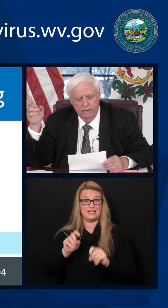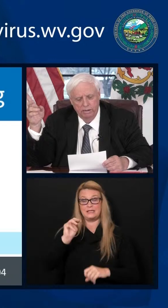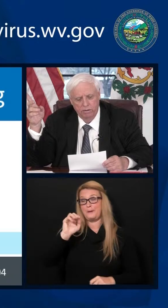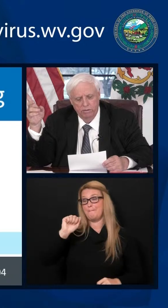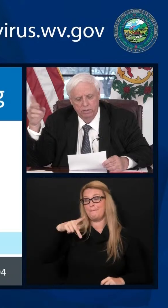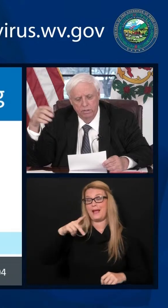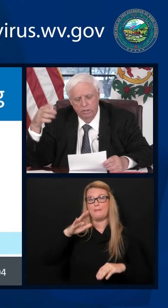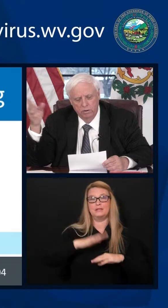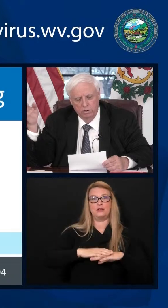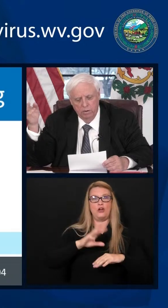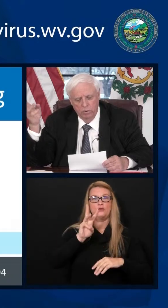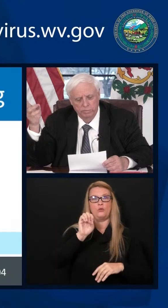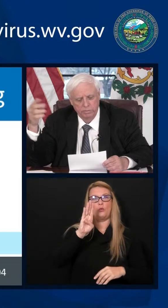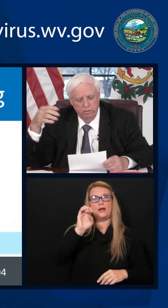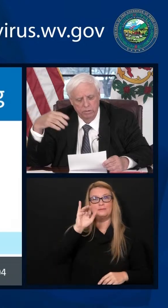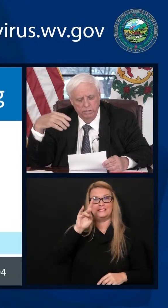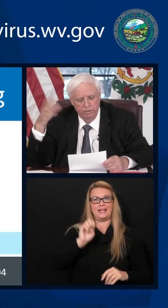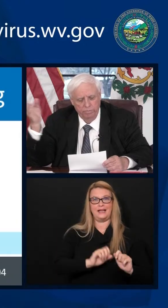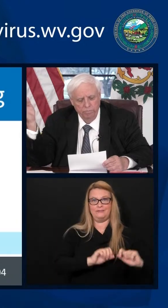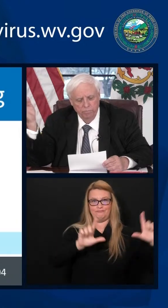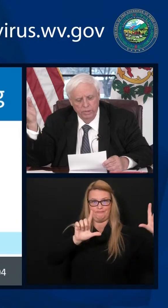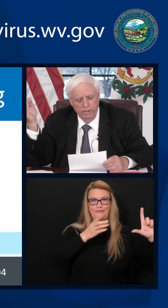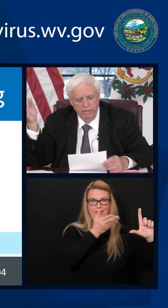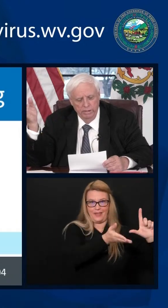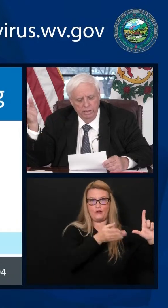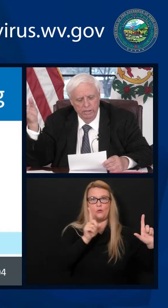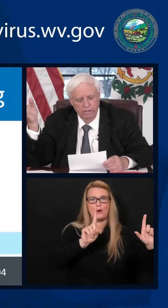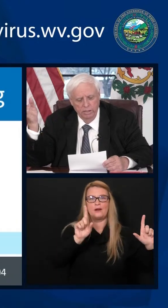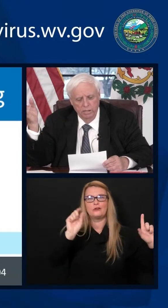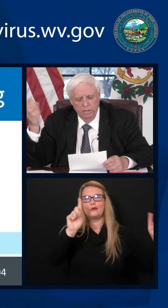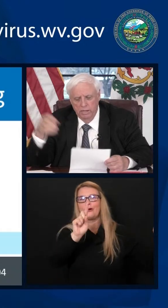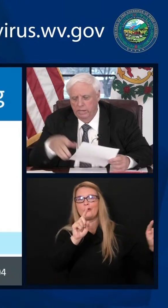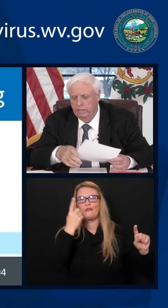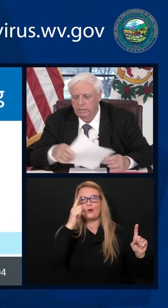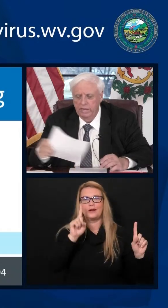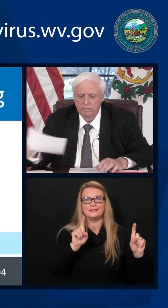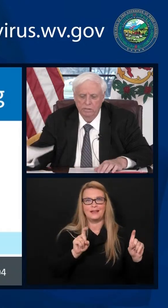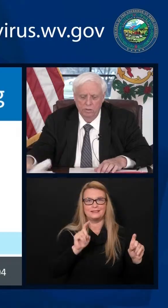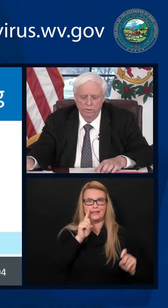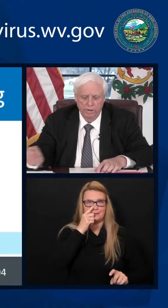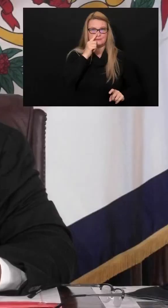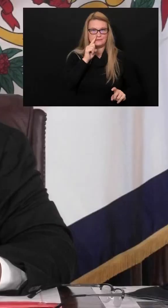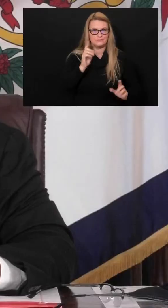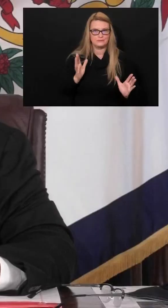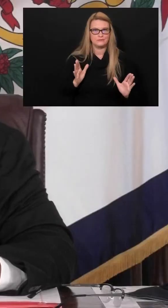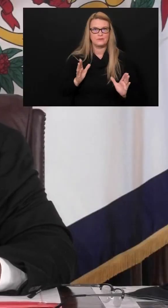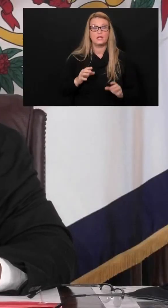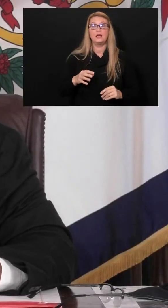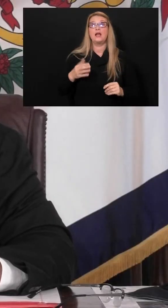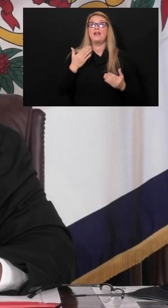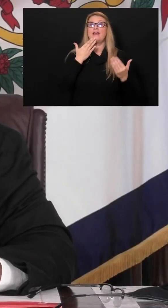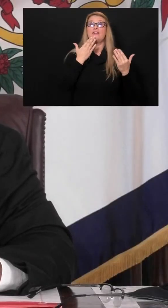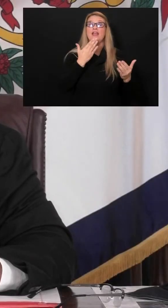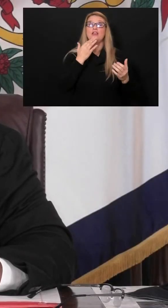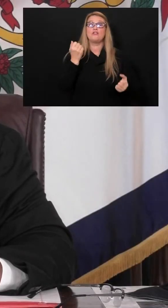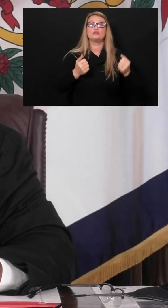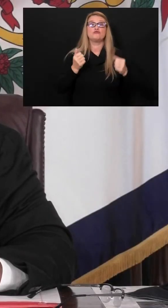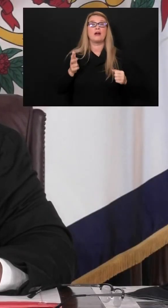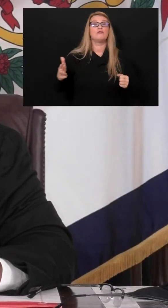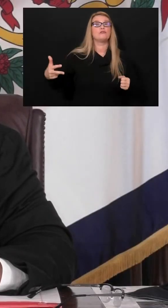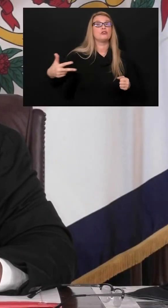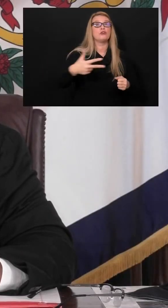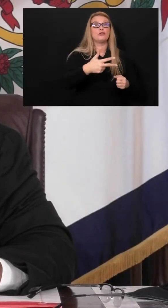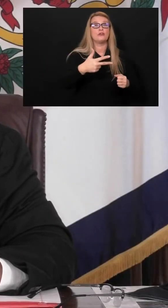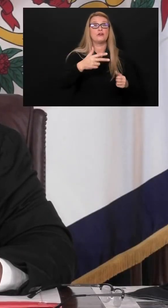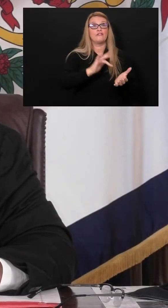hotline there or our website rather. And again, thanks to all the drive-through pharmacy work